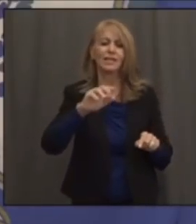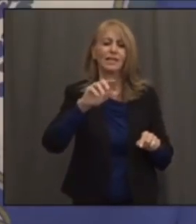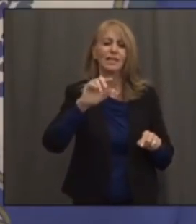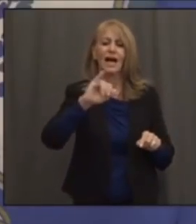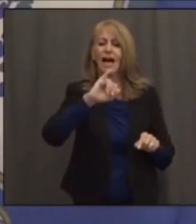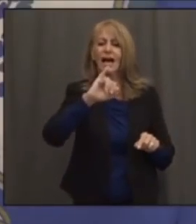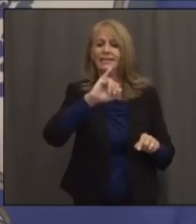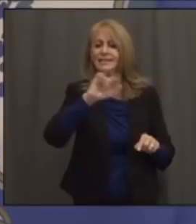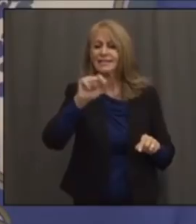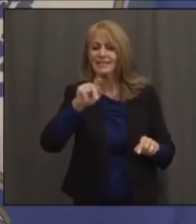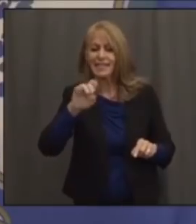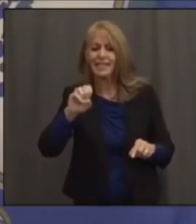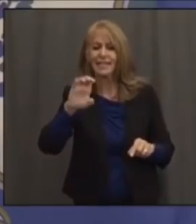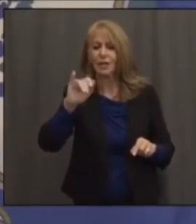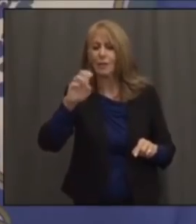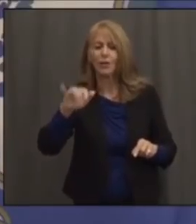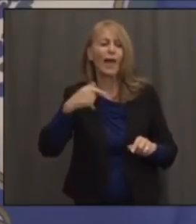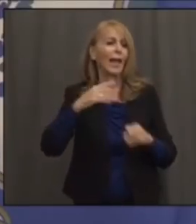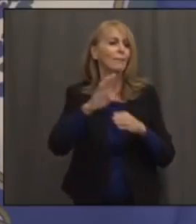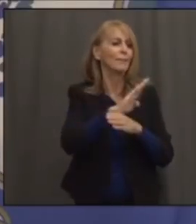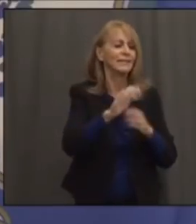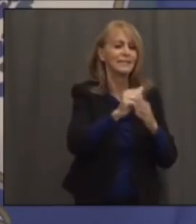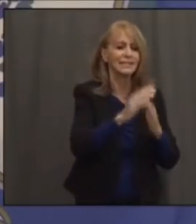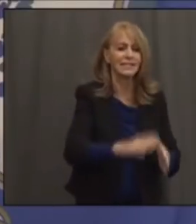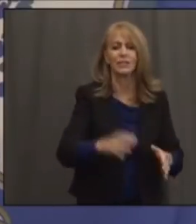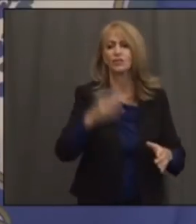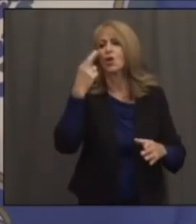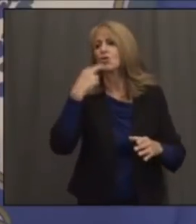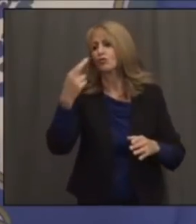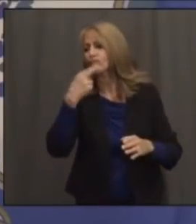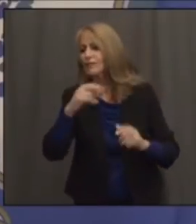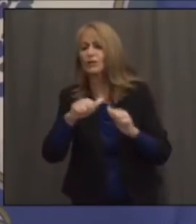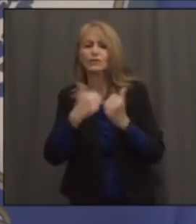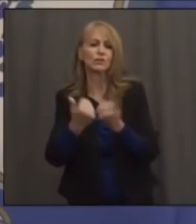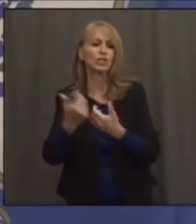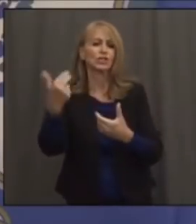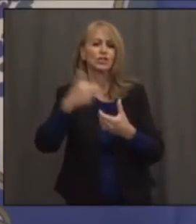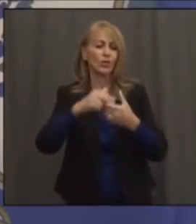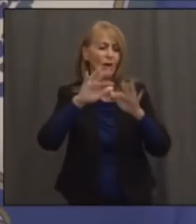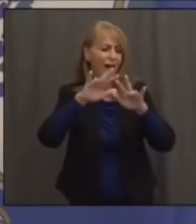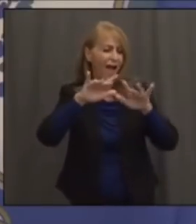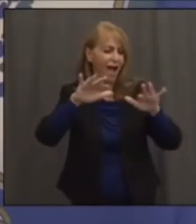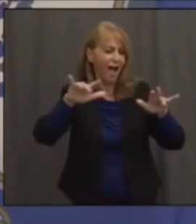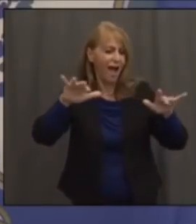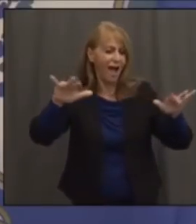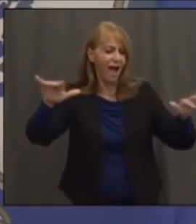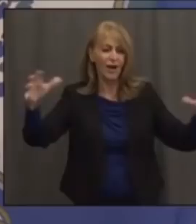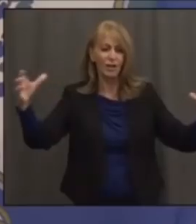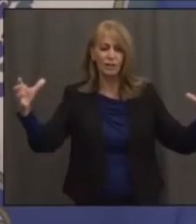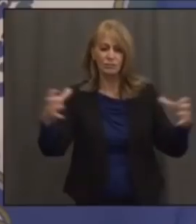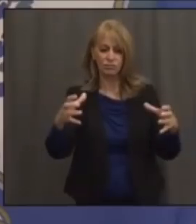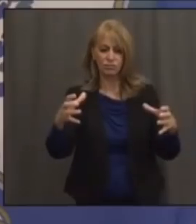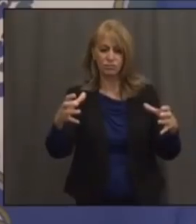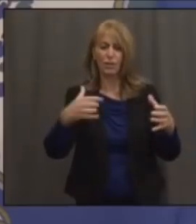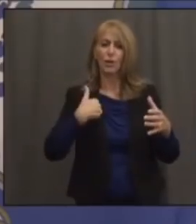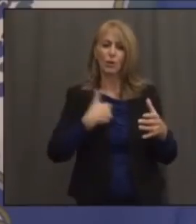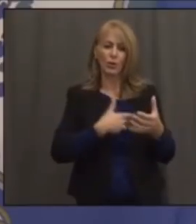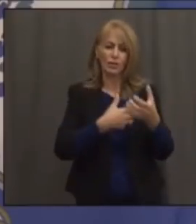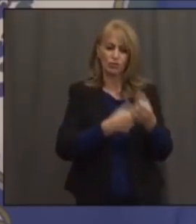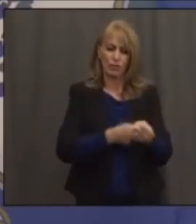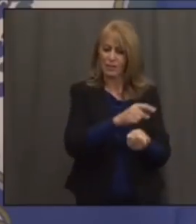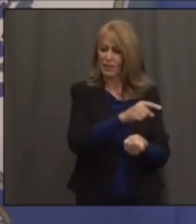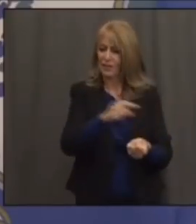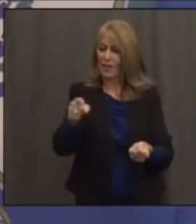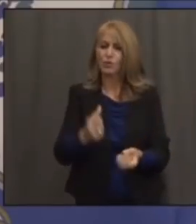Emanuel, we had business leaders, we had the Restaurant Association, all the folks you need as trusted advocates to help